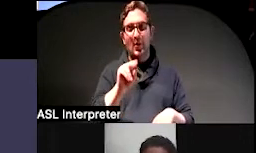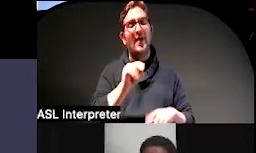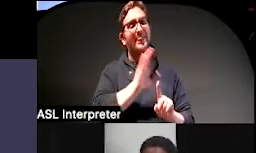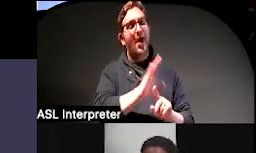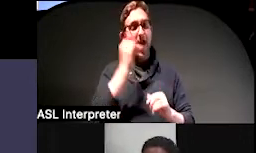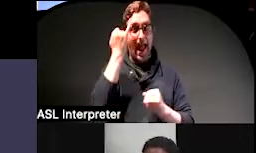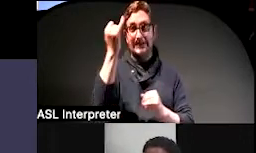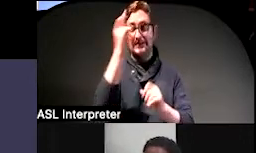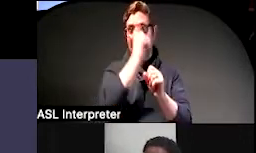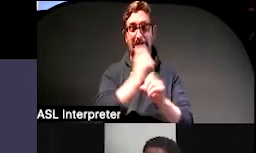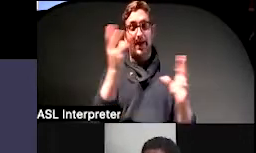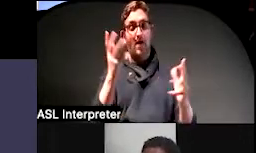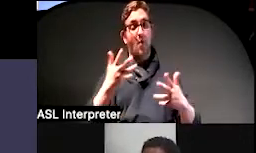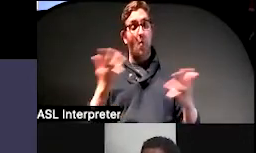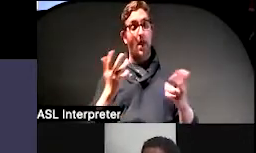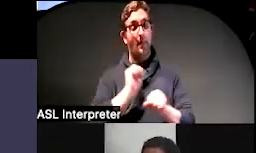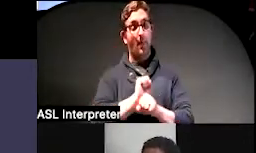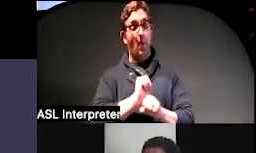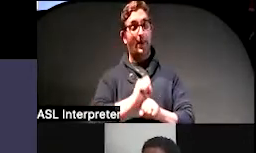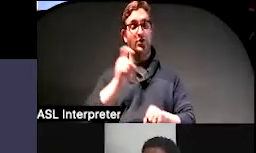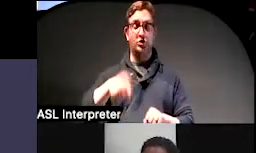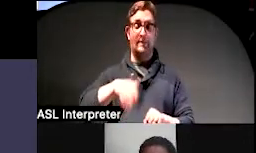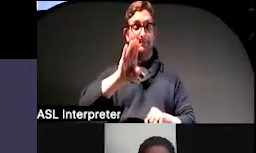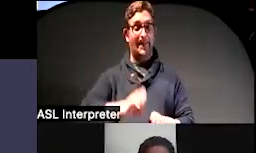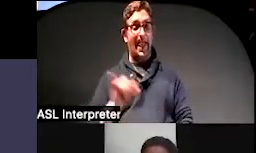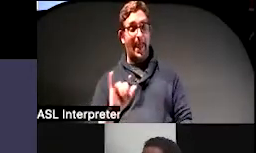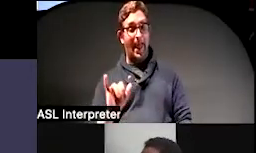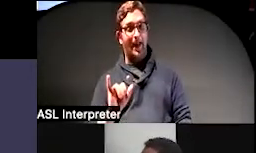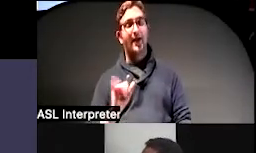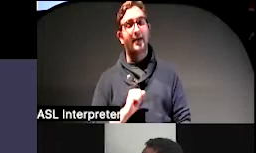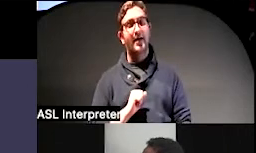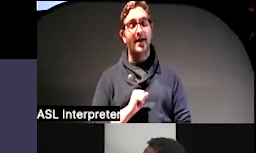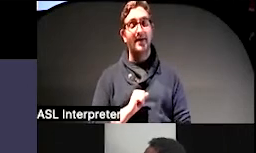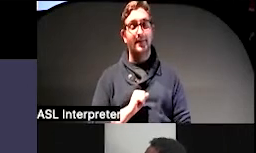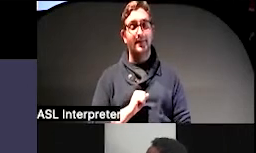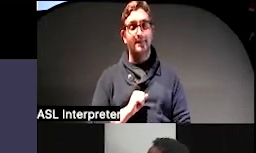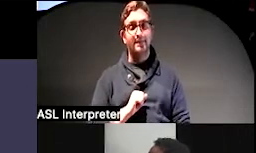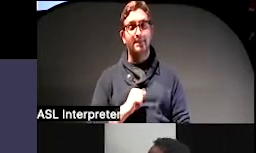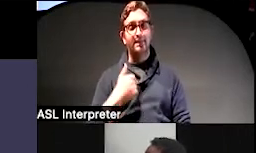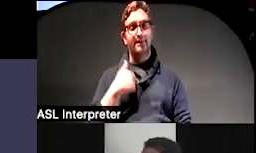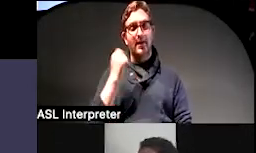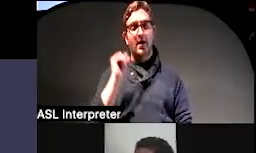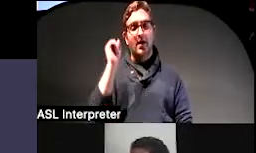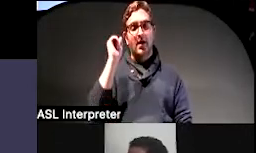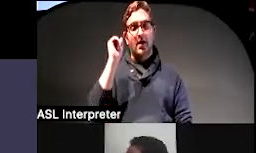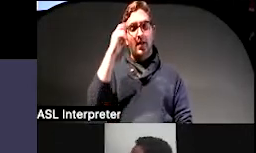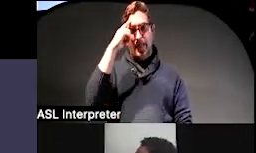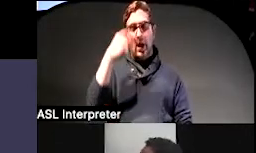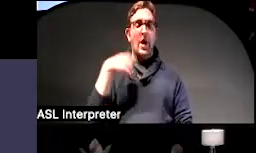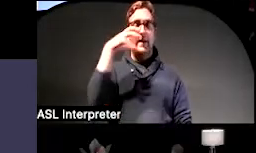idea of what their employee should be like. And then in terms of, I can't think, oh, I missed one.